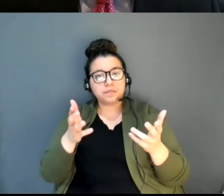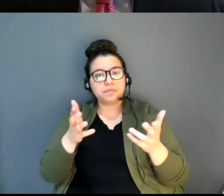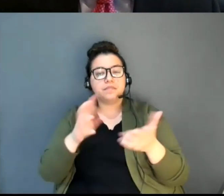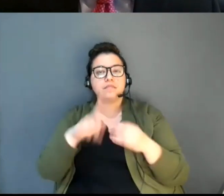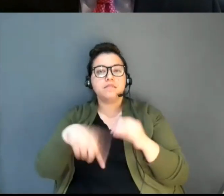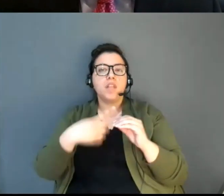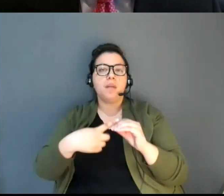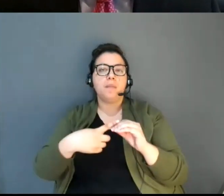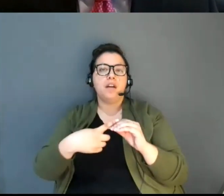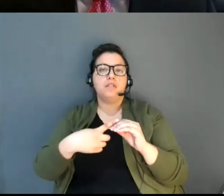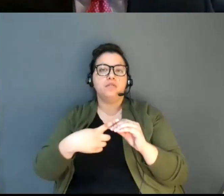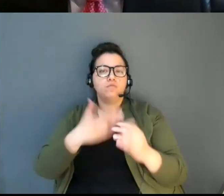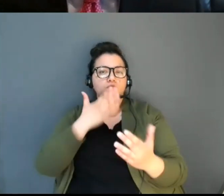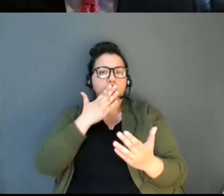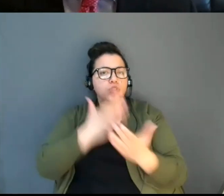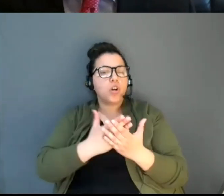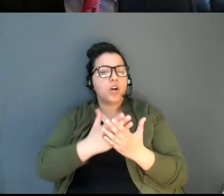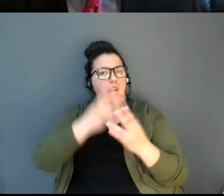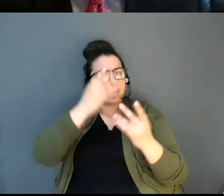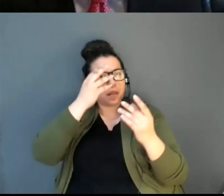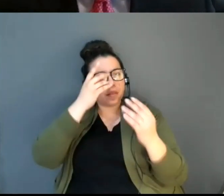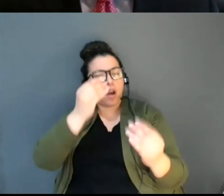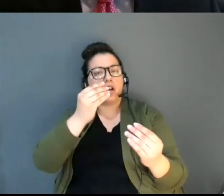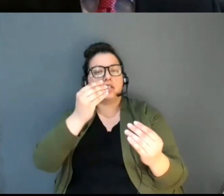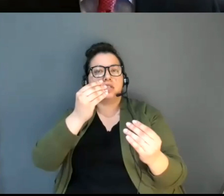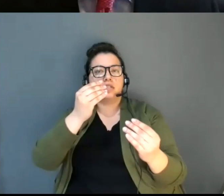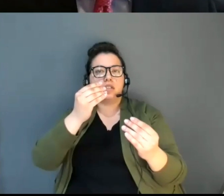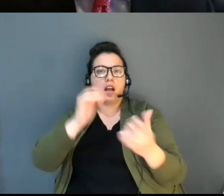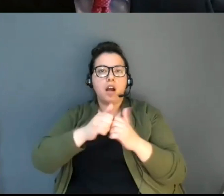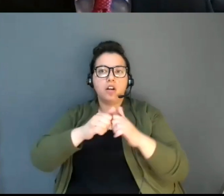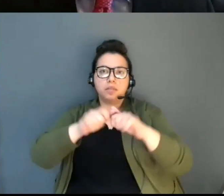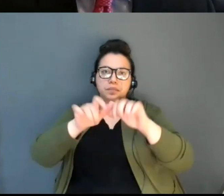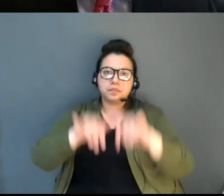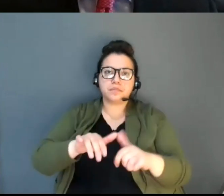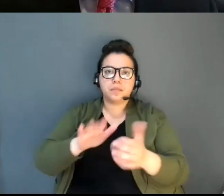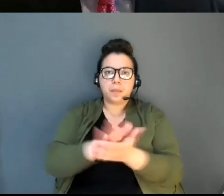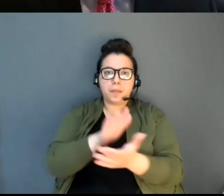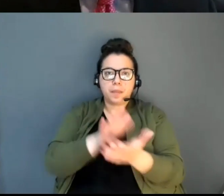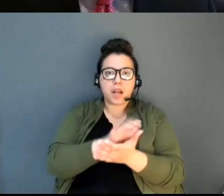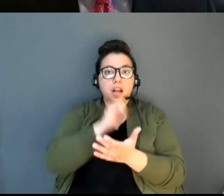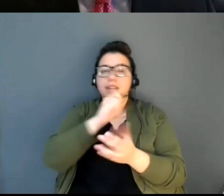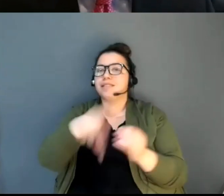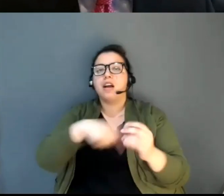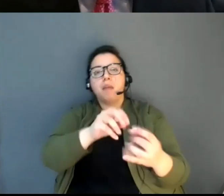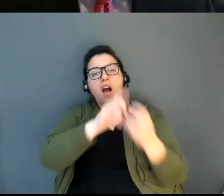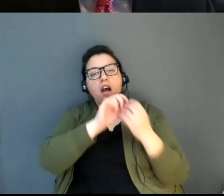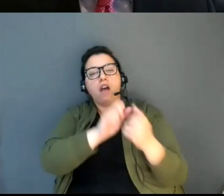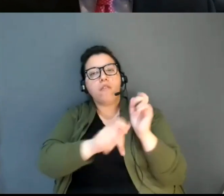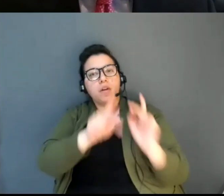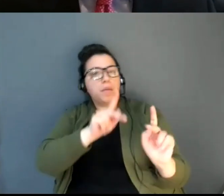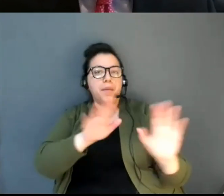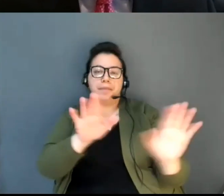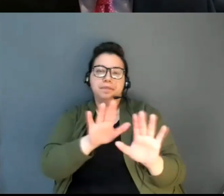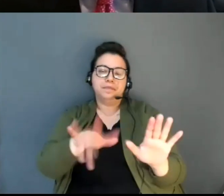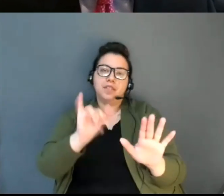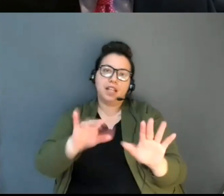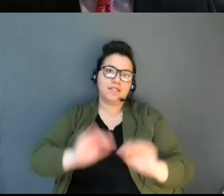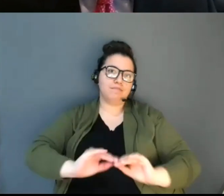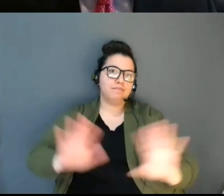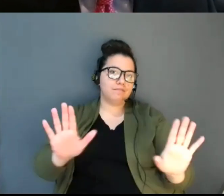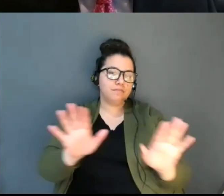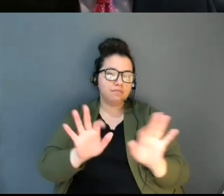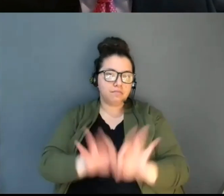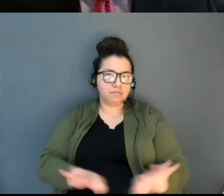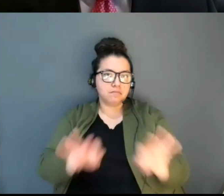communicating arguments or thoughts on piece of paper. It's not about fighting with other people. So that's probably the most important thing to understand